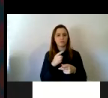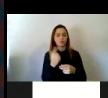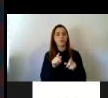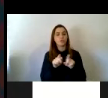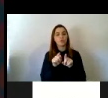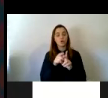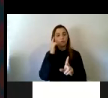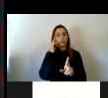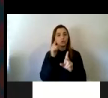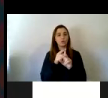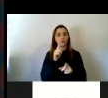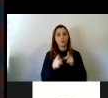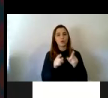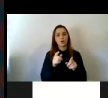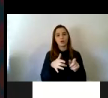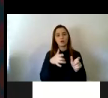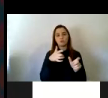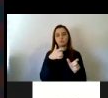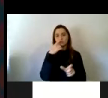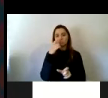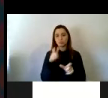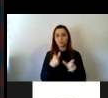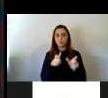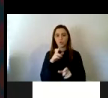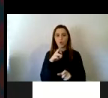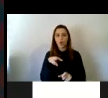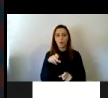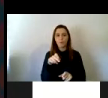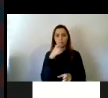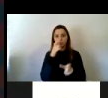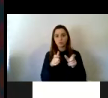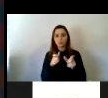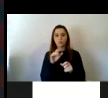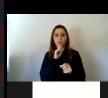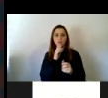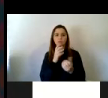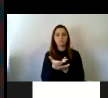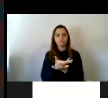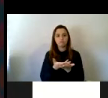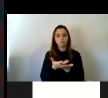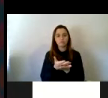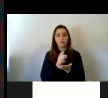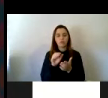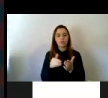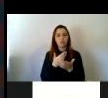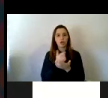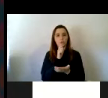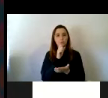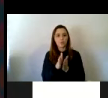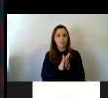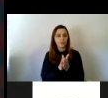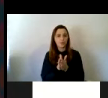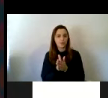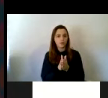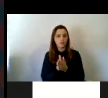the Roma population, to promote Roma, not Roma dialogue, to give a chance, and to creating a